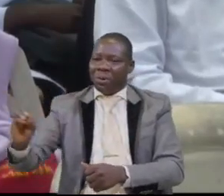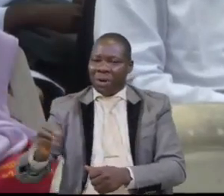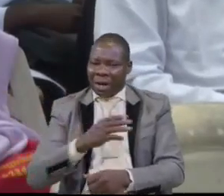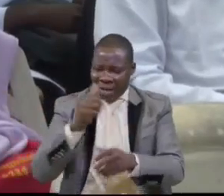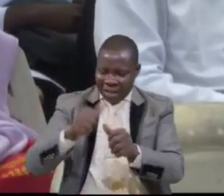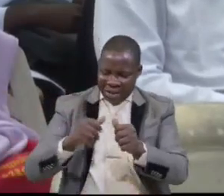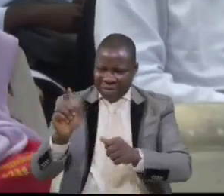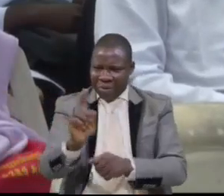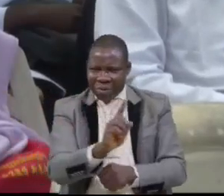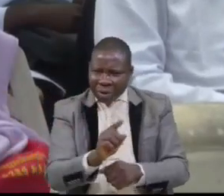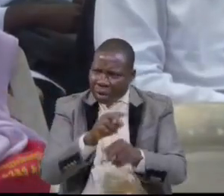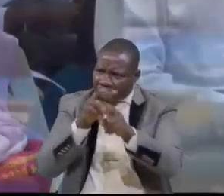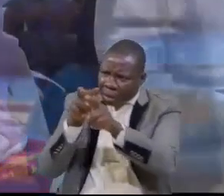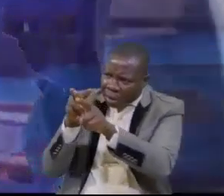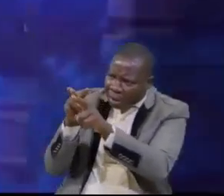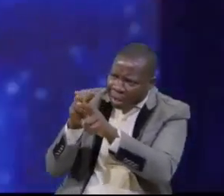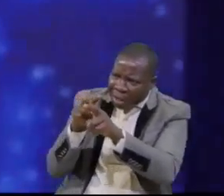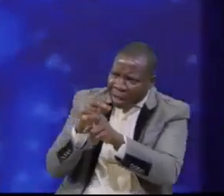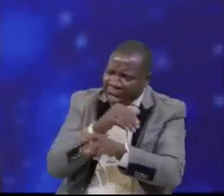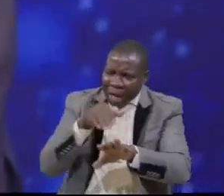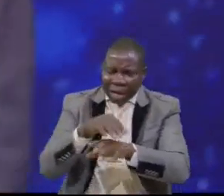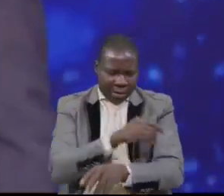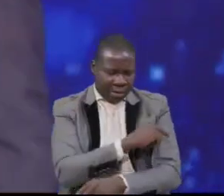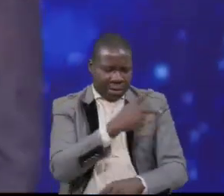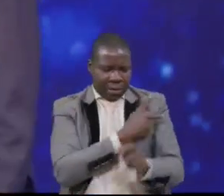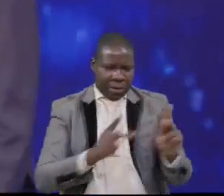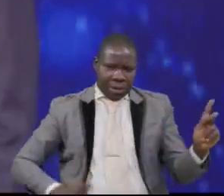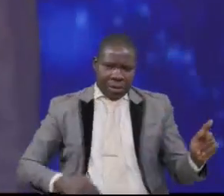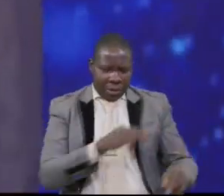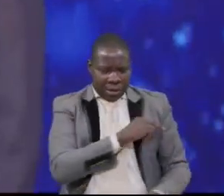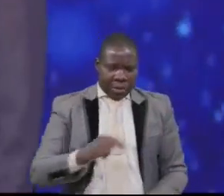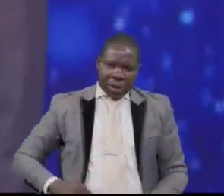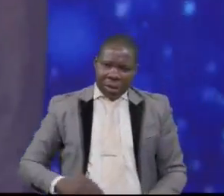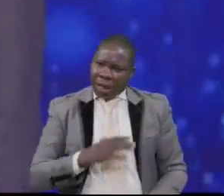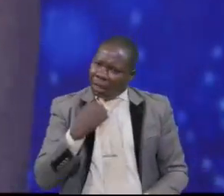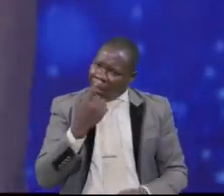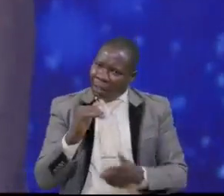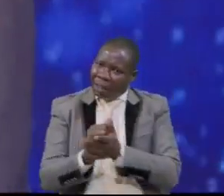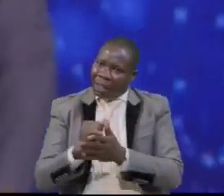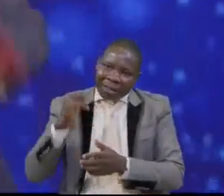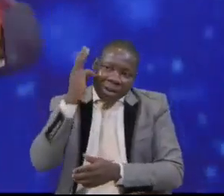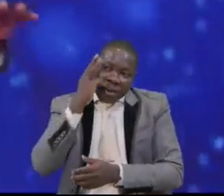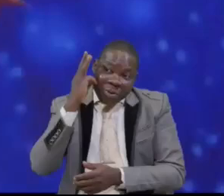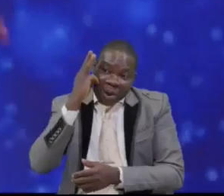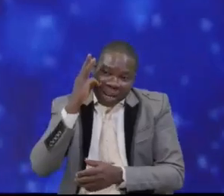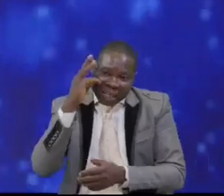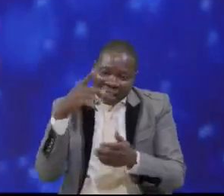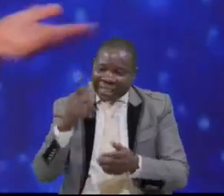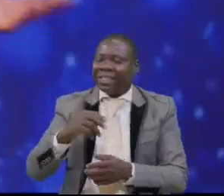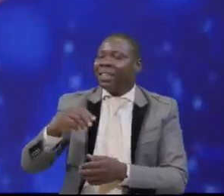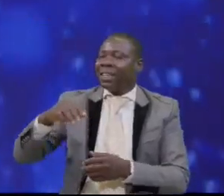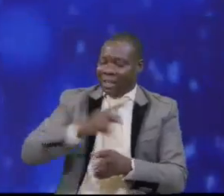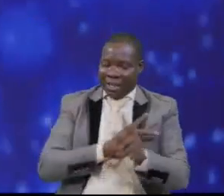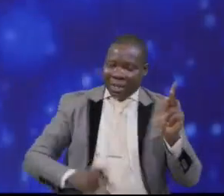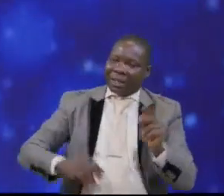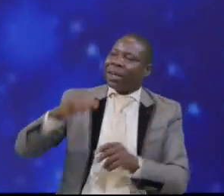them and they said you know AR said that's the wine the king drinks and AR you luy